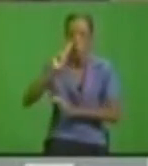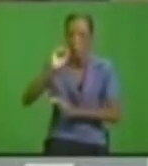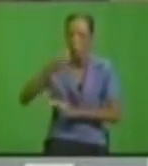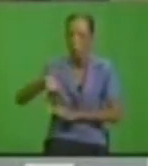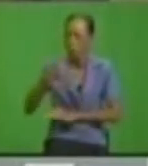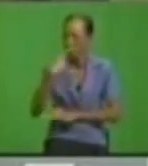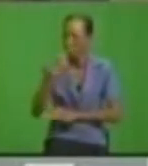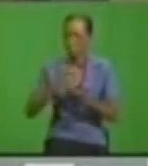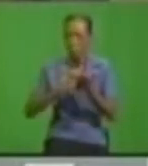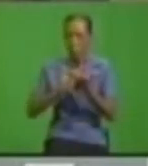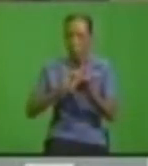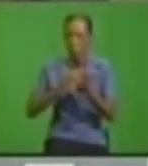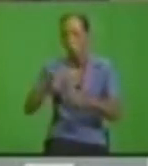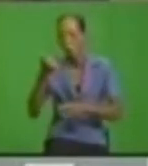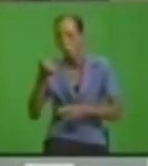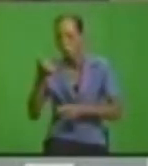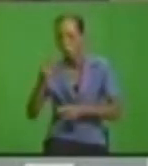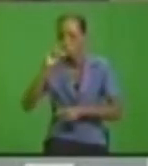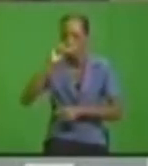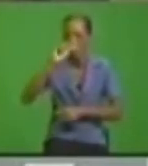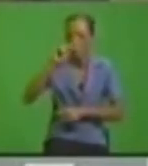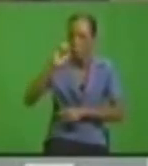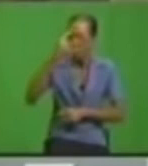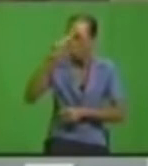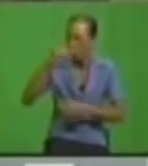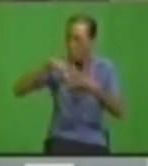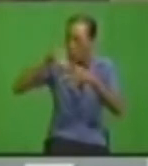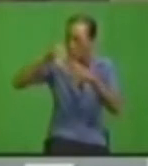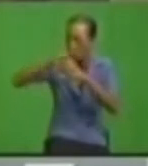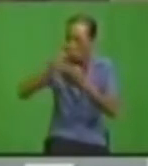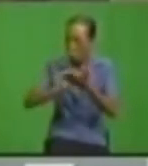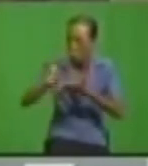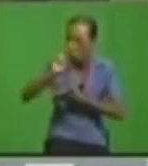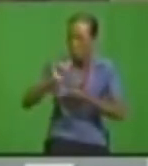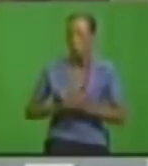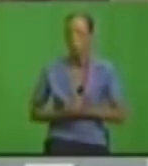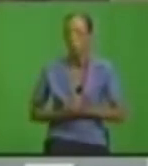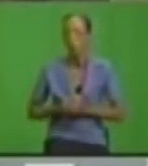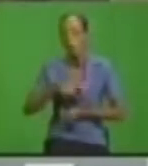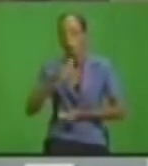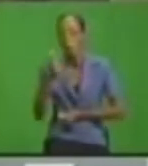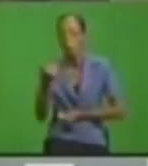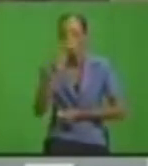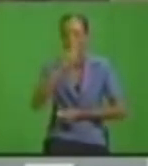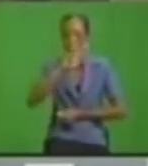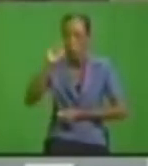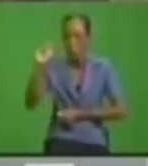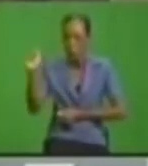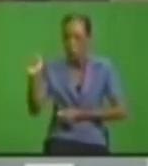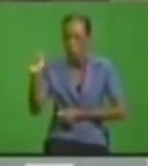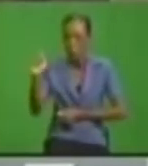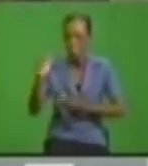CDAP, the Government Assistance for Tuition Expenses Program, GATE, and the University of Trinidad and